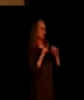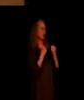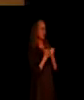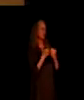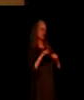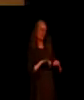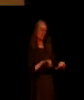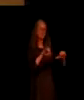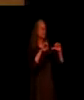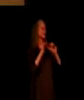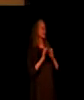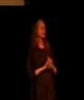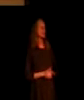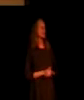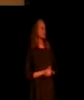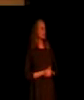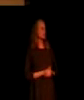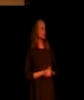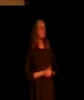day.